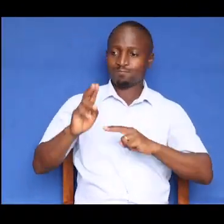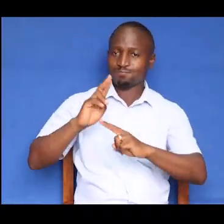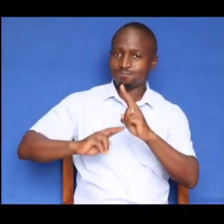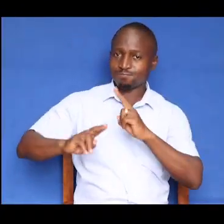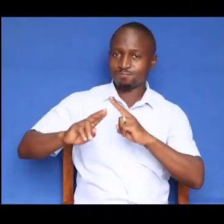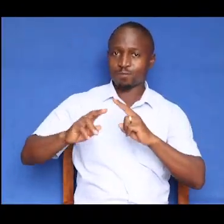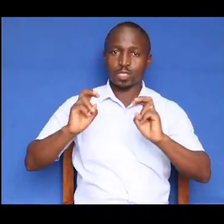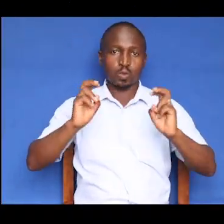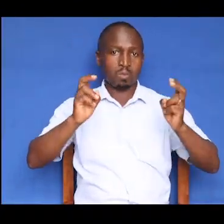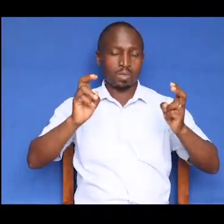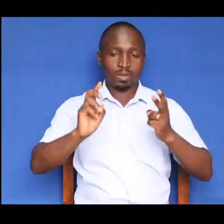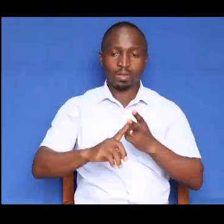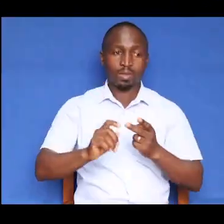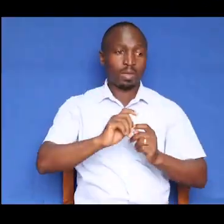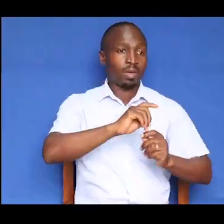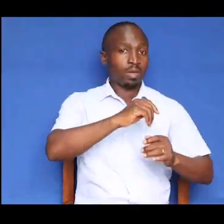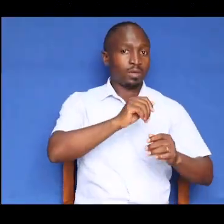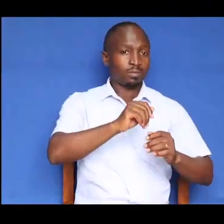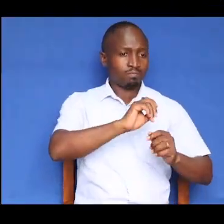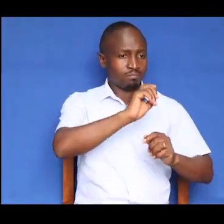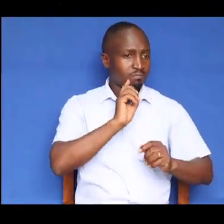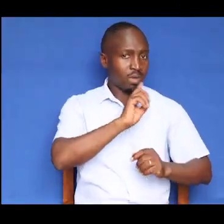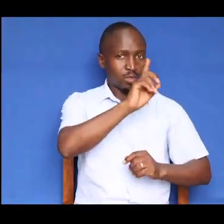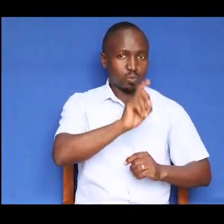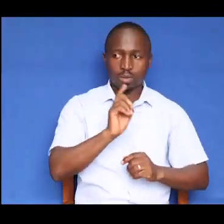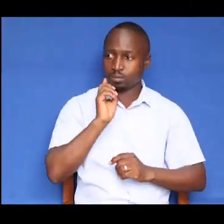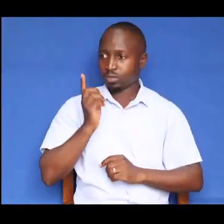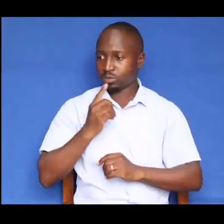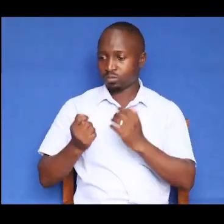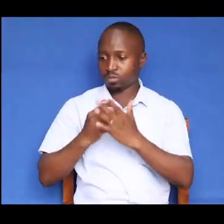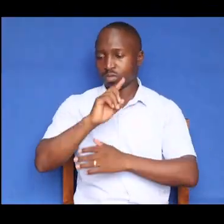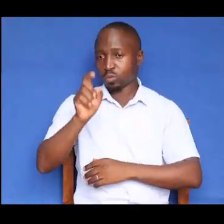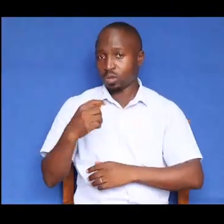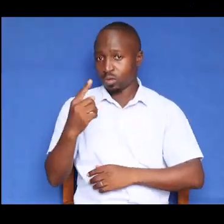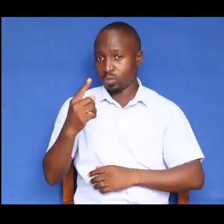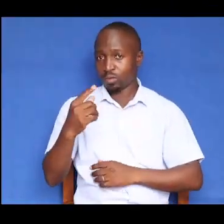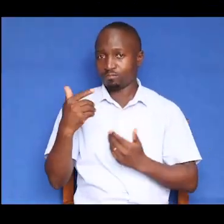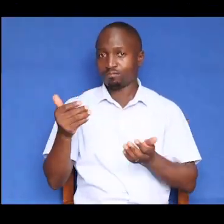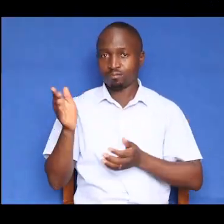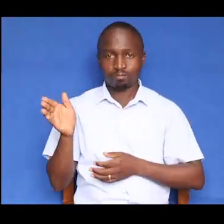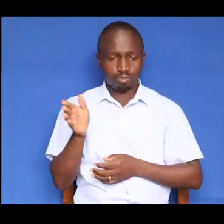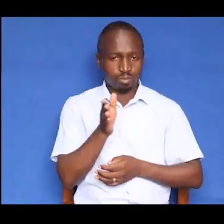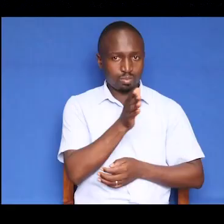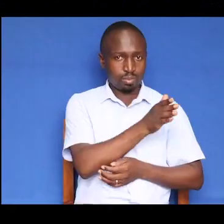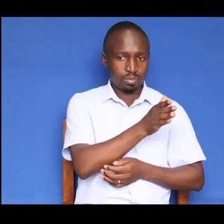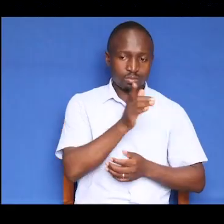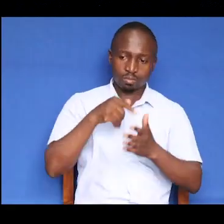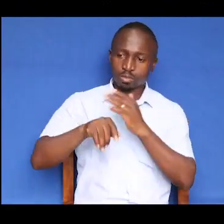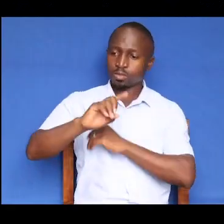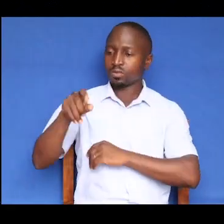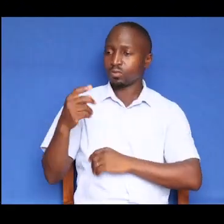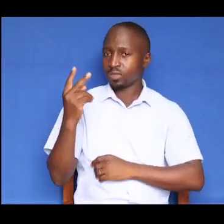our workings and answers from question number 1. So now let's go to question